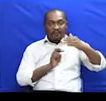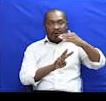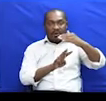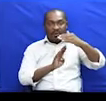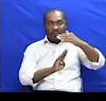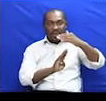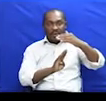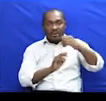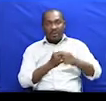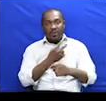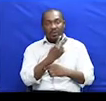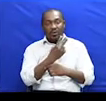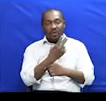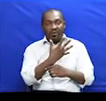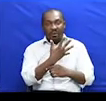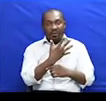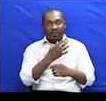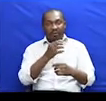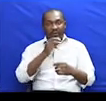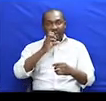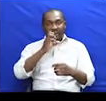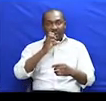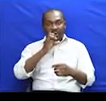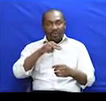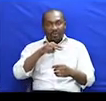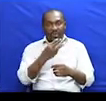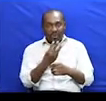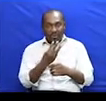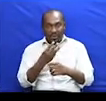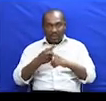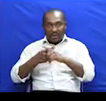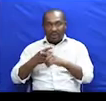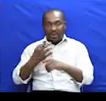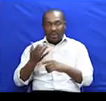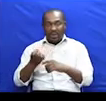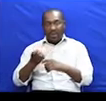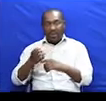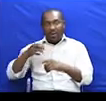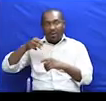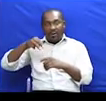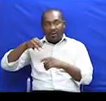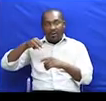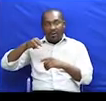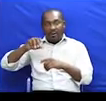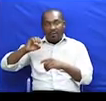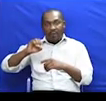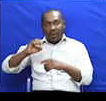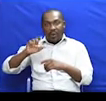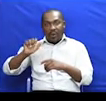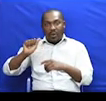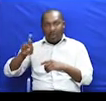those 25 cubic centimeter times the number of moles of acid, it is 2.